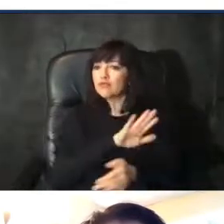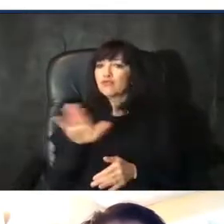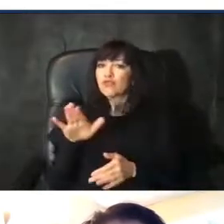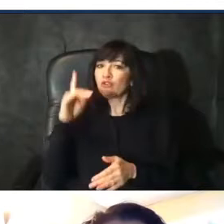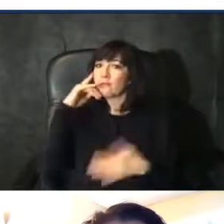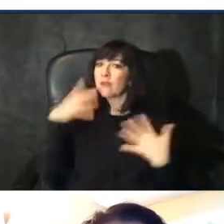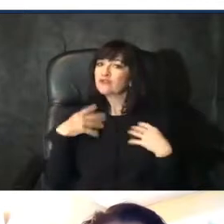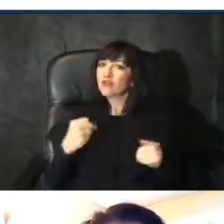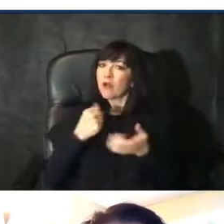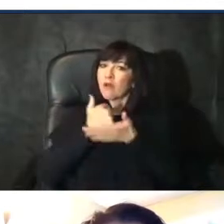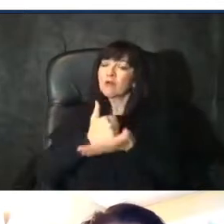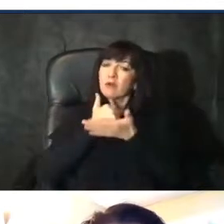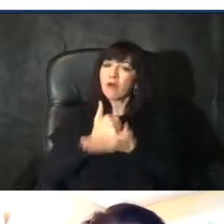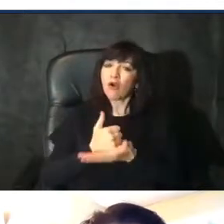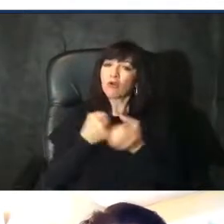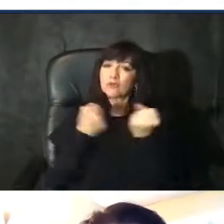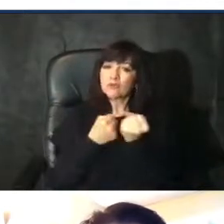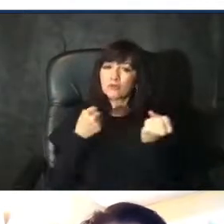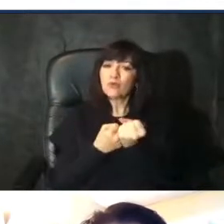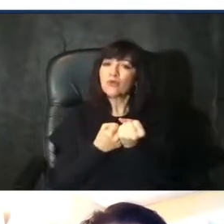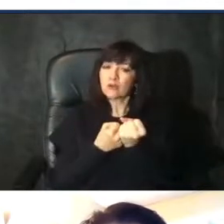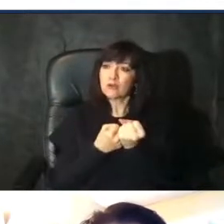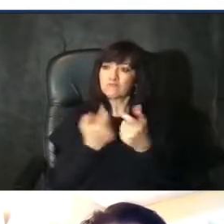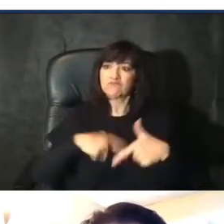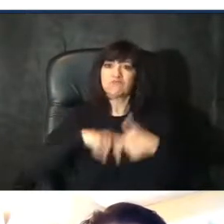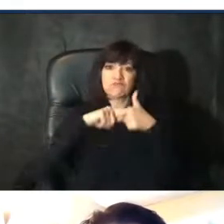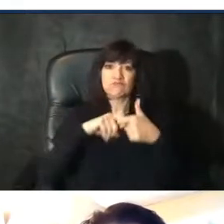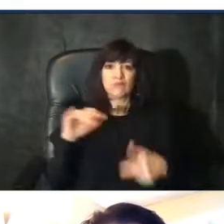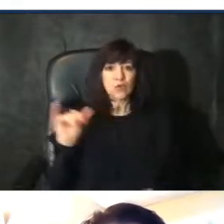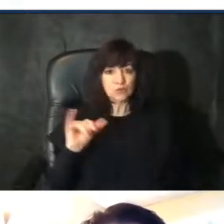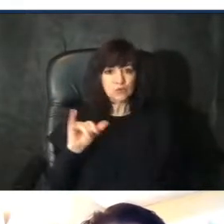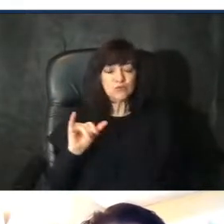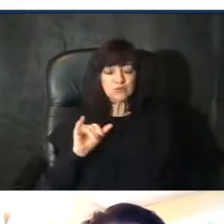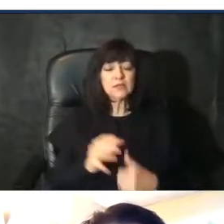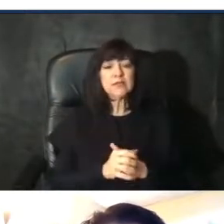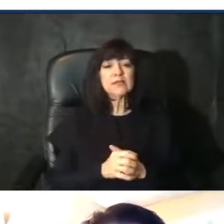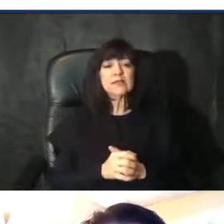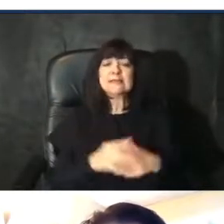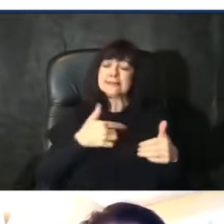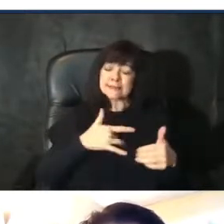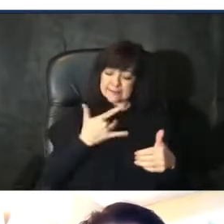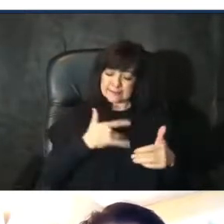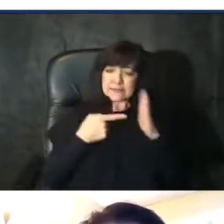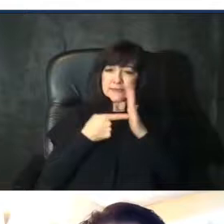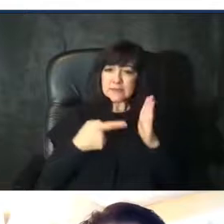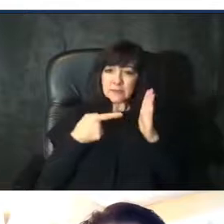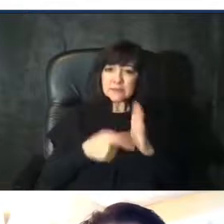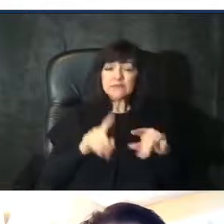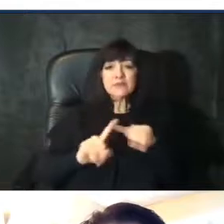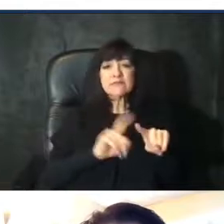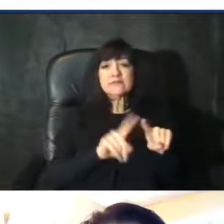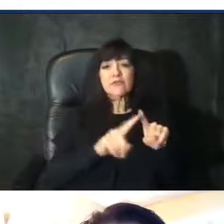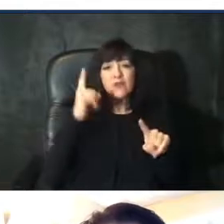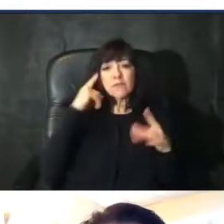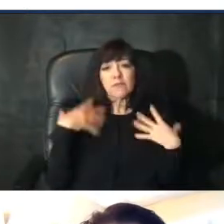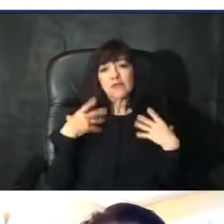can certainly increase the symptoms of different mental health issues or can bring on a new mental